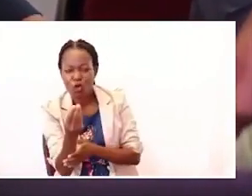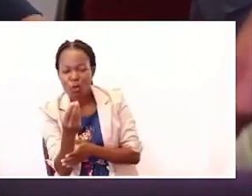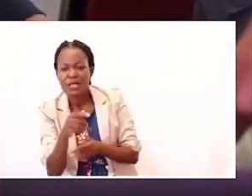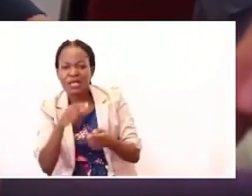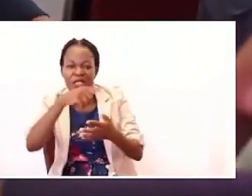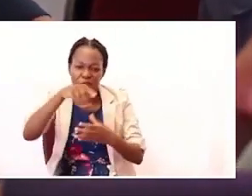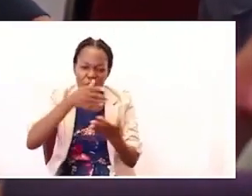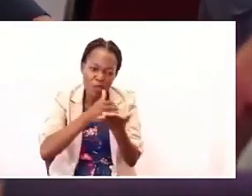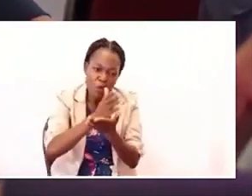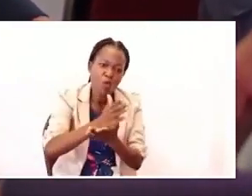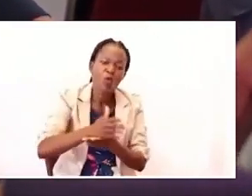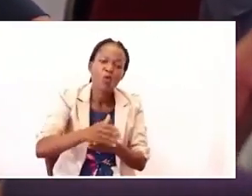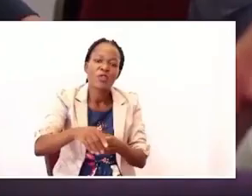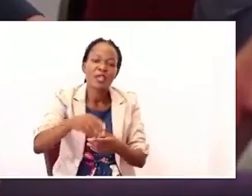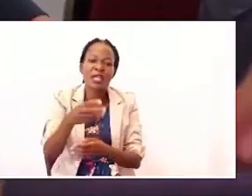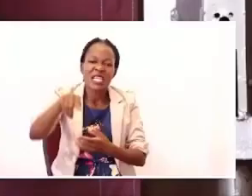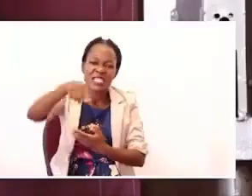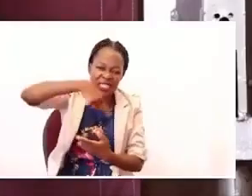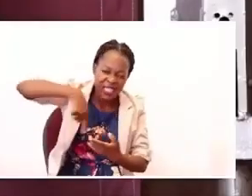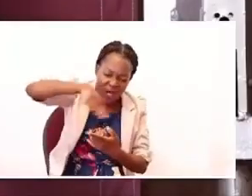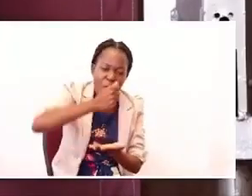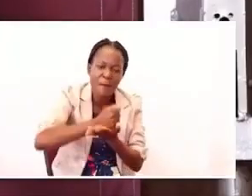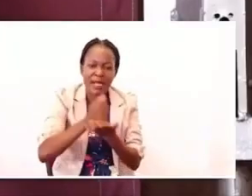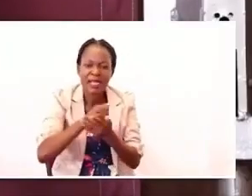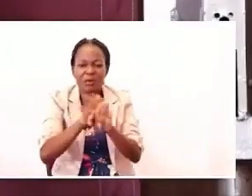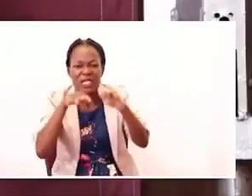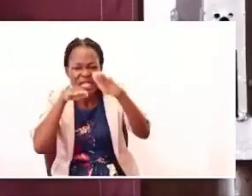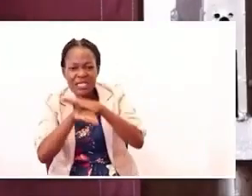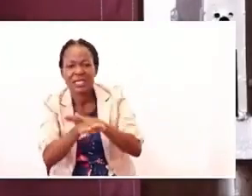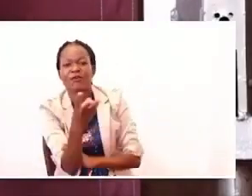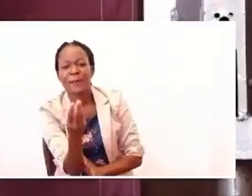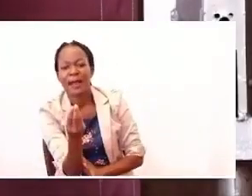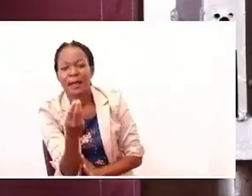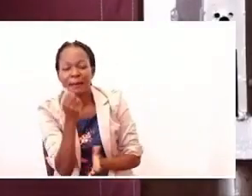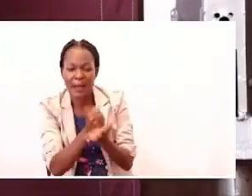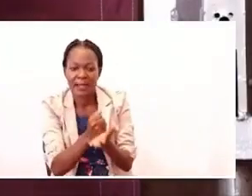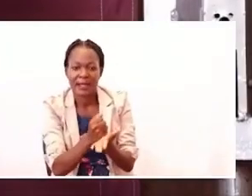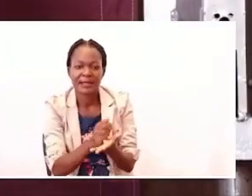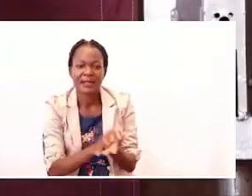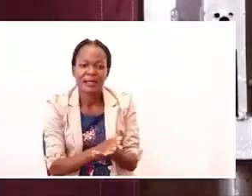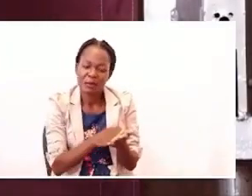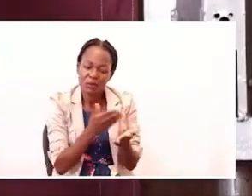in the 60s, 70s, and thereafter, they